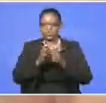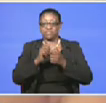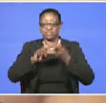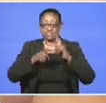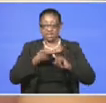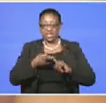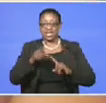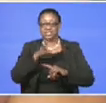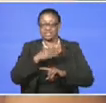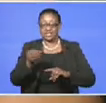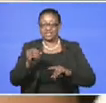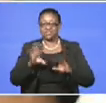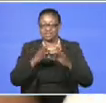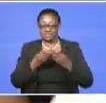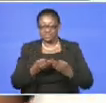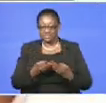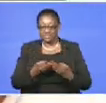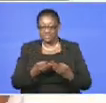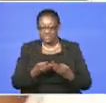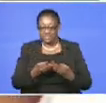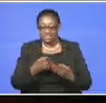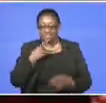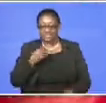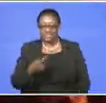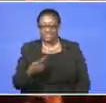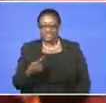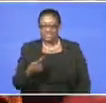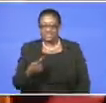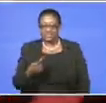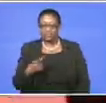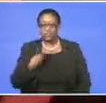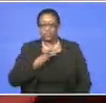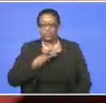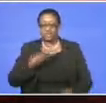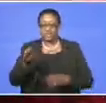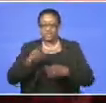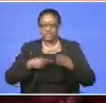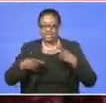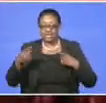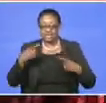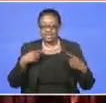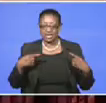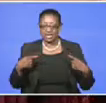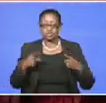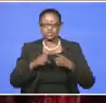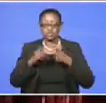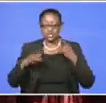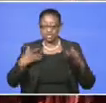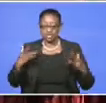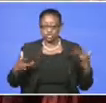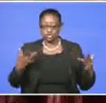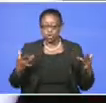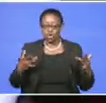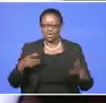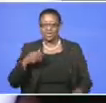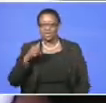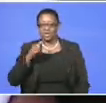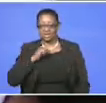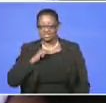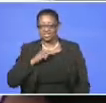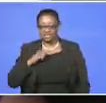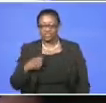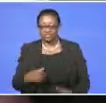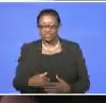family. I'm having a blast, actually. But we just came in, though, so we're just trying to enjoy what's going on now